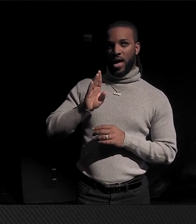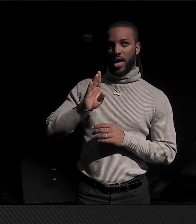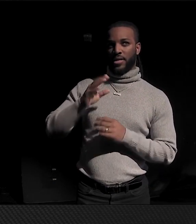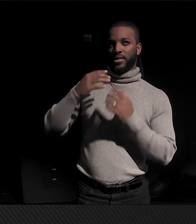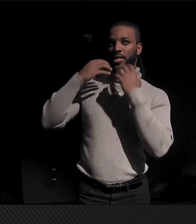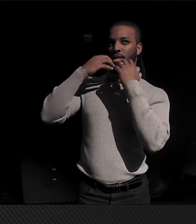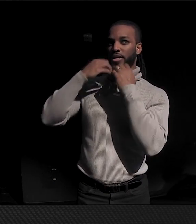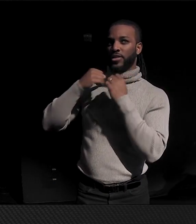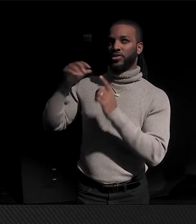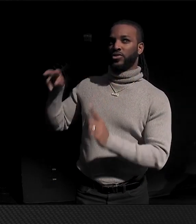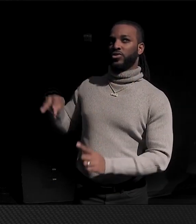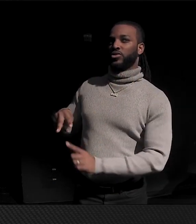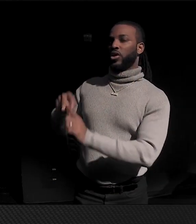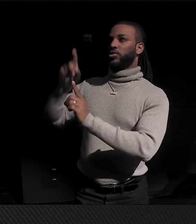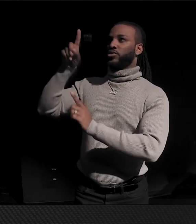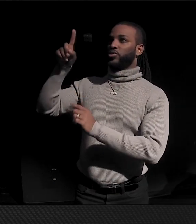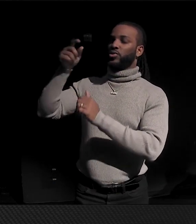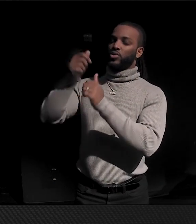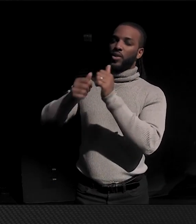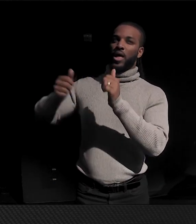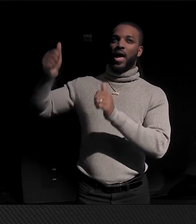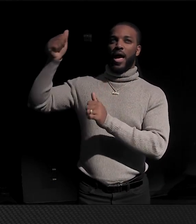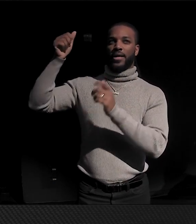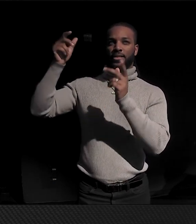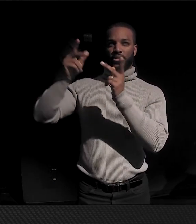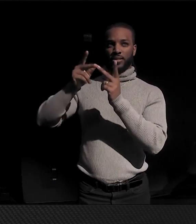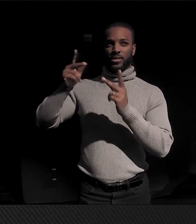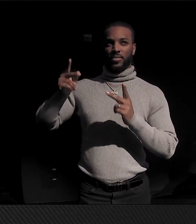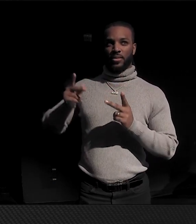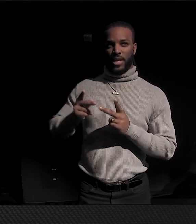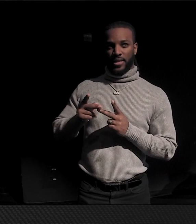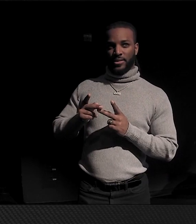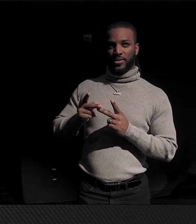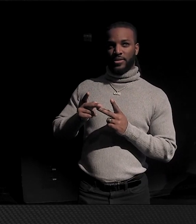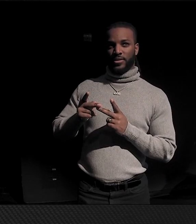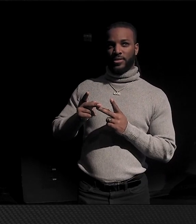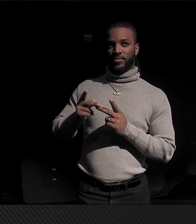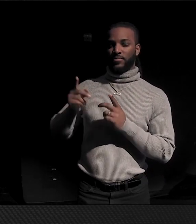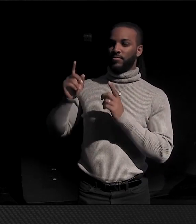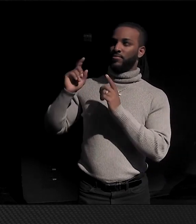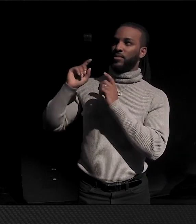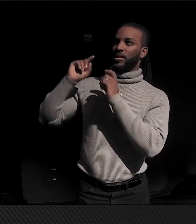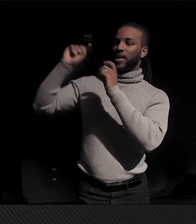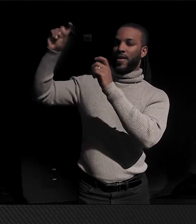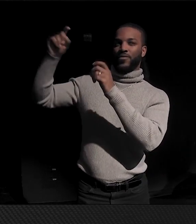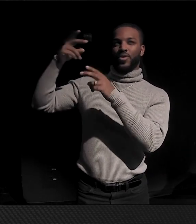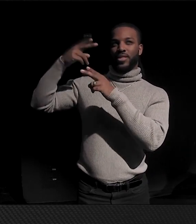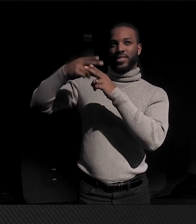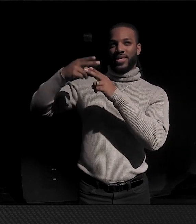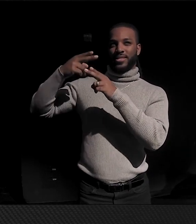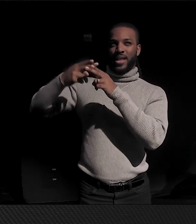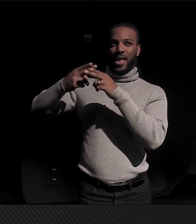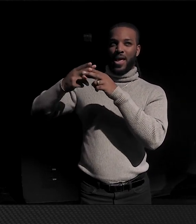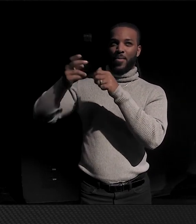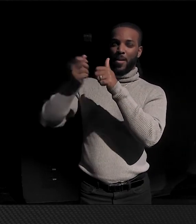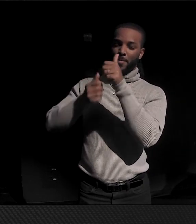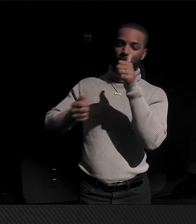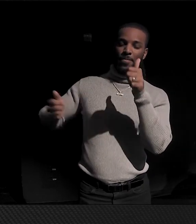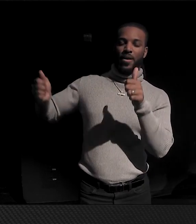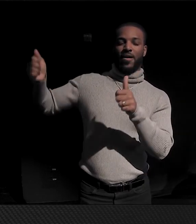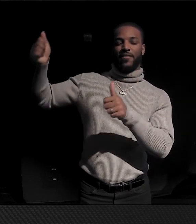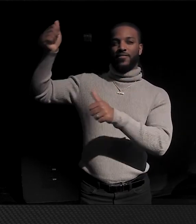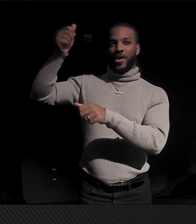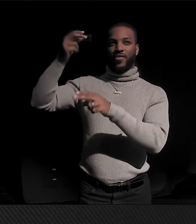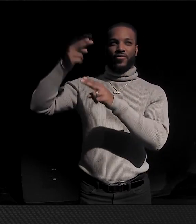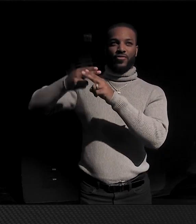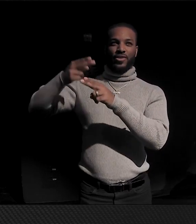you to the highest place and gave you the name above every name, that